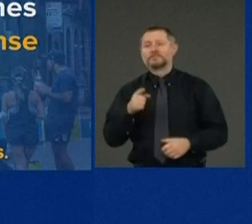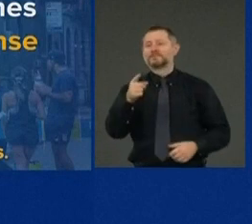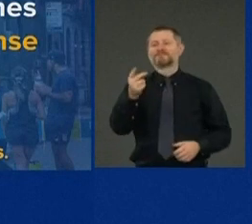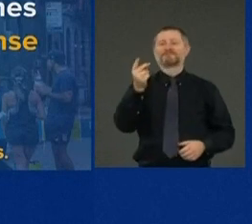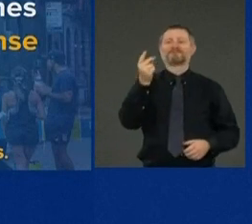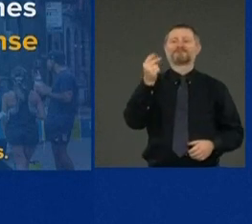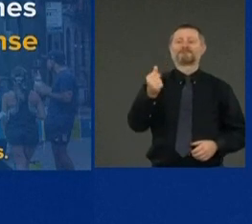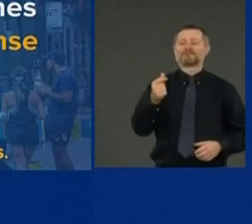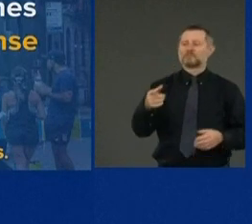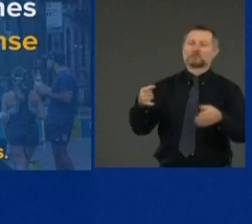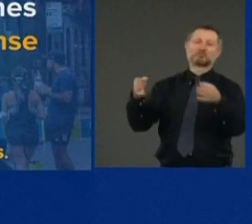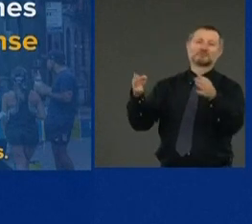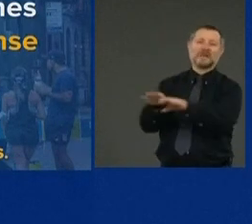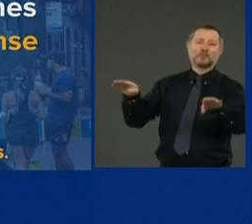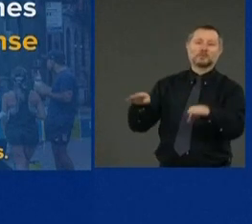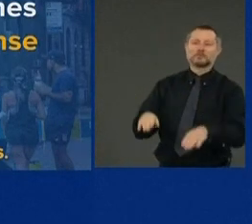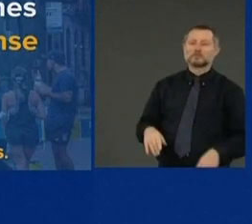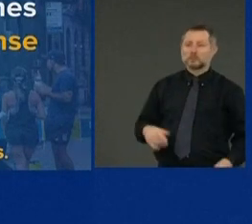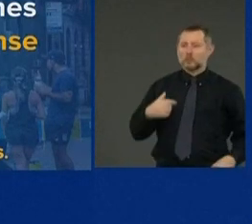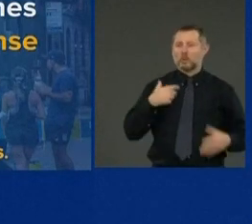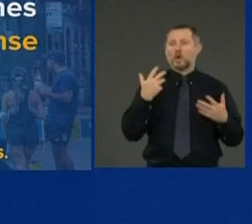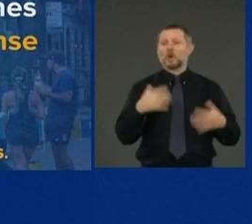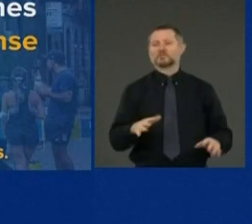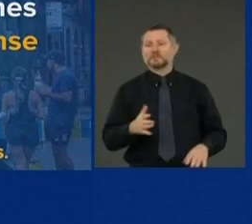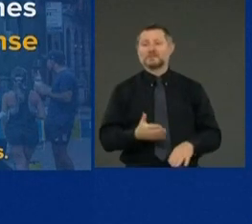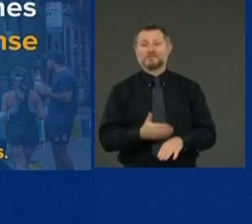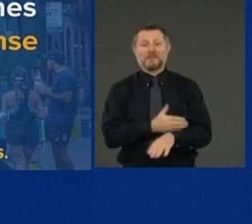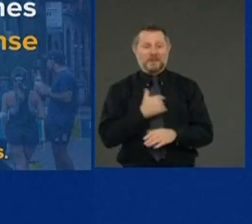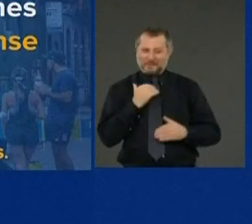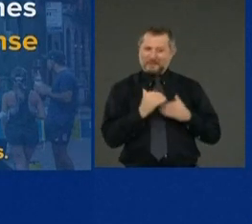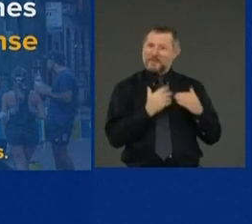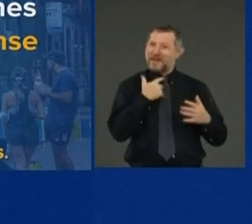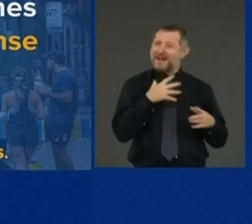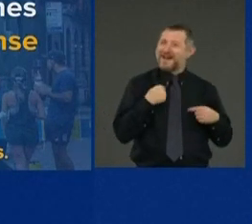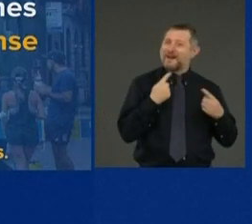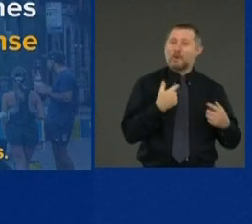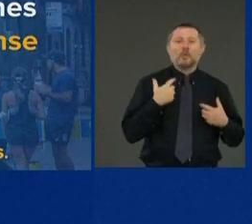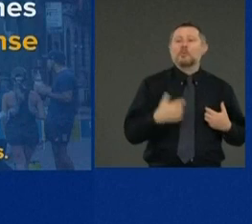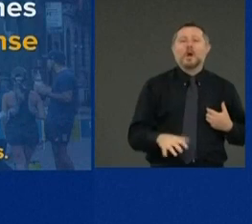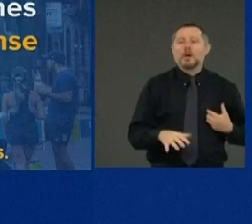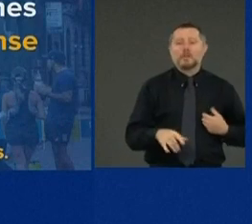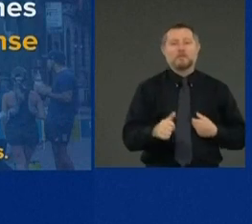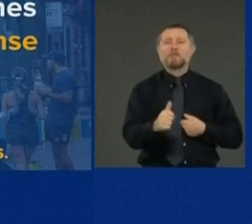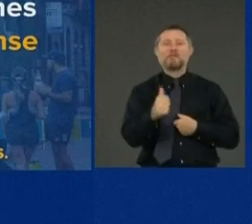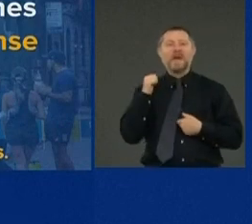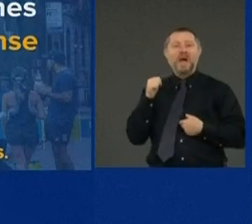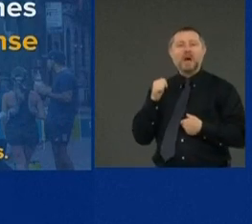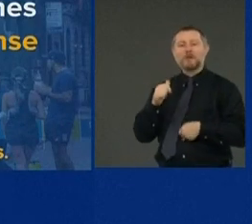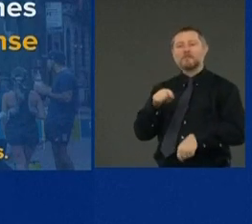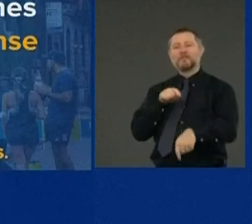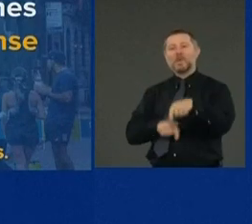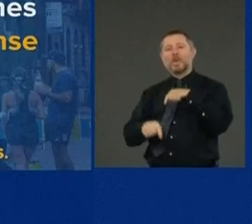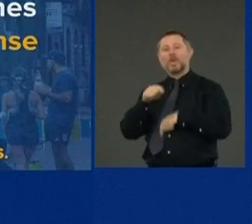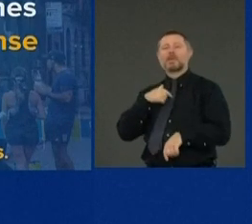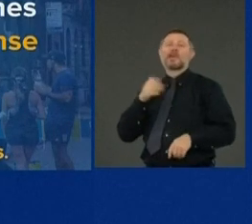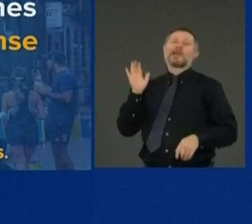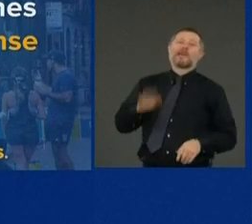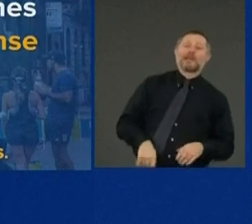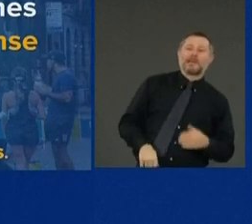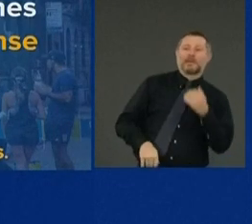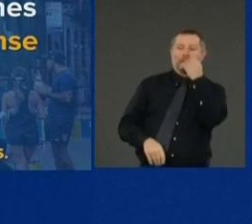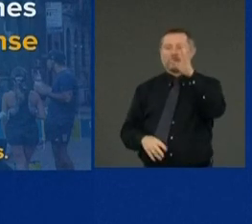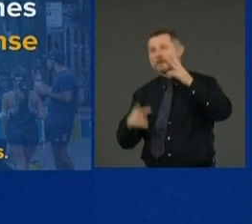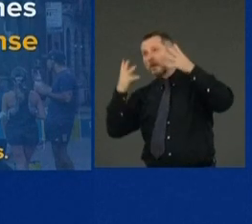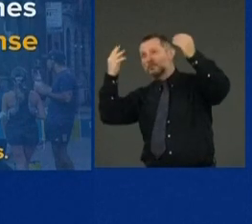I want to make sure we don't slide back. I want to make sure we don't get careless. Weather is nice, everything is good. Governor